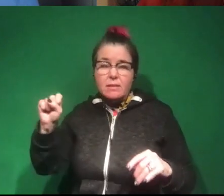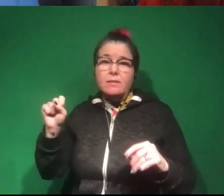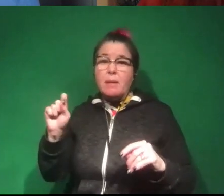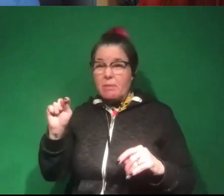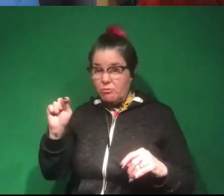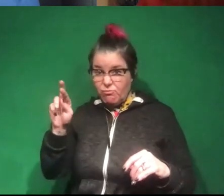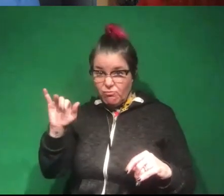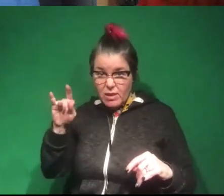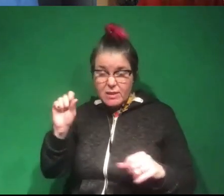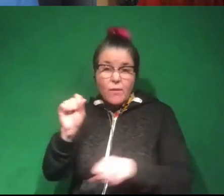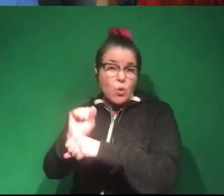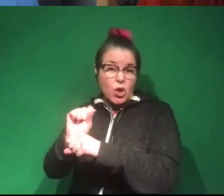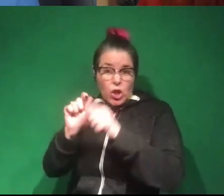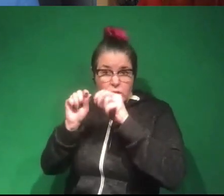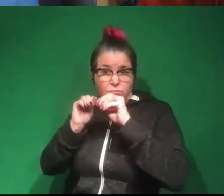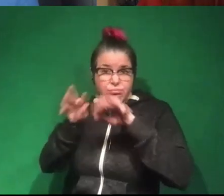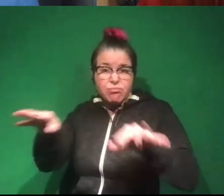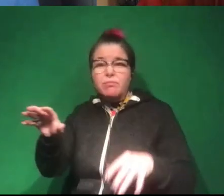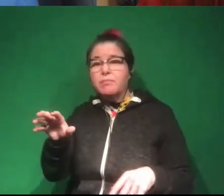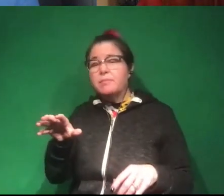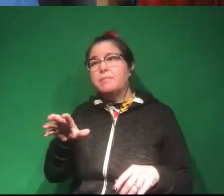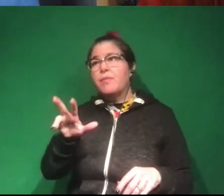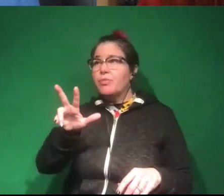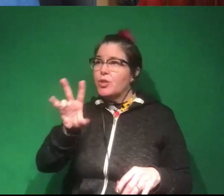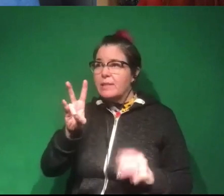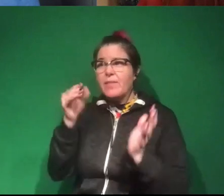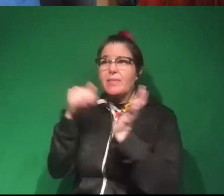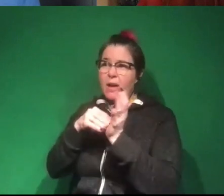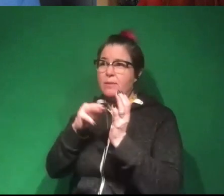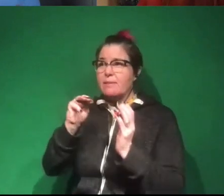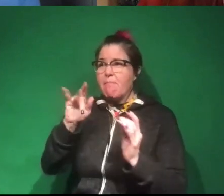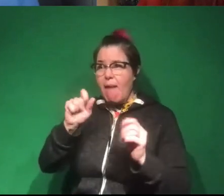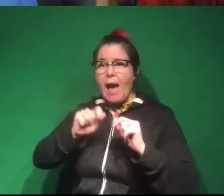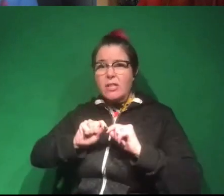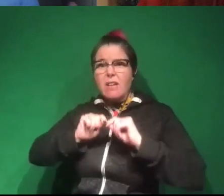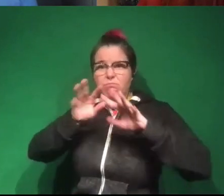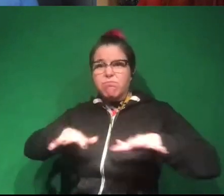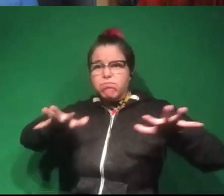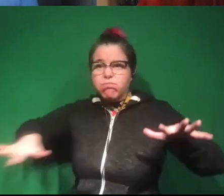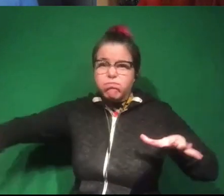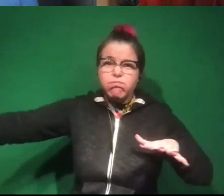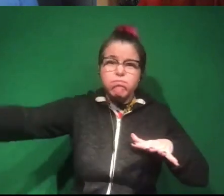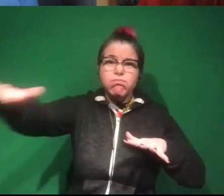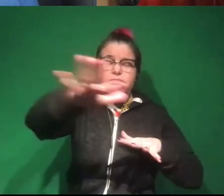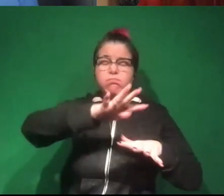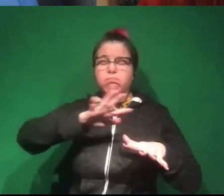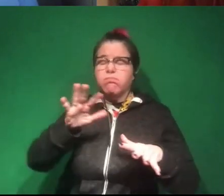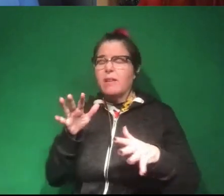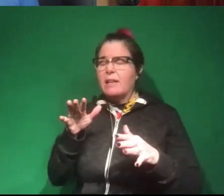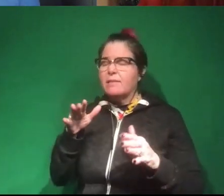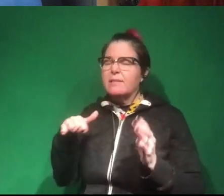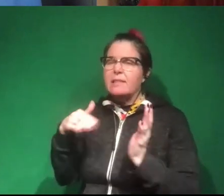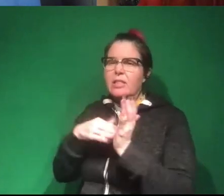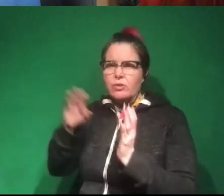trillions of workers. I don't know. But it's like 300 or 37,000 miles that they can span this huge super colony in Central Europe.